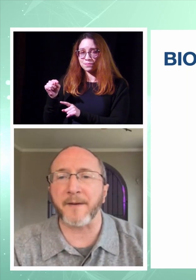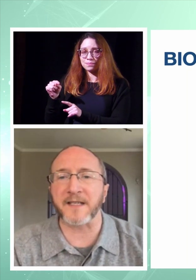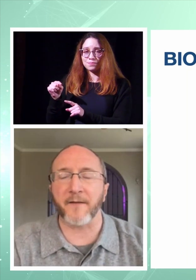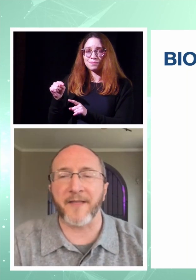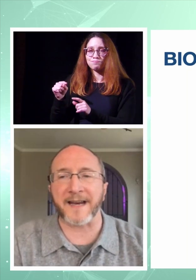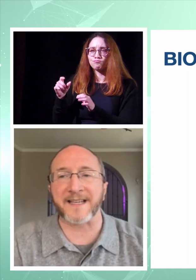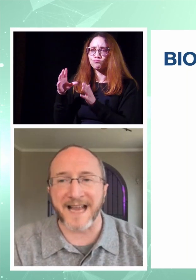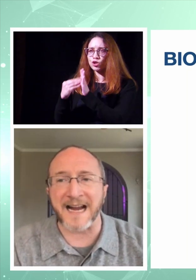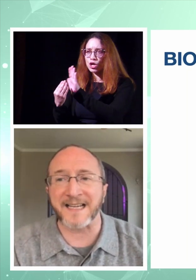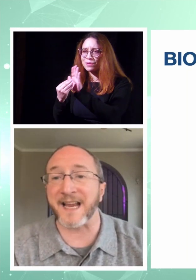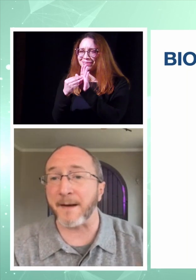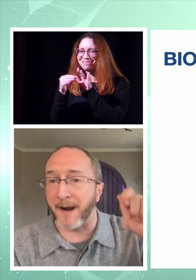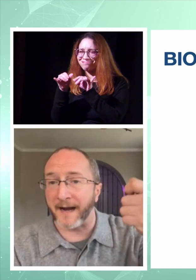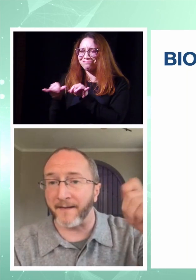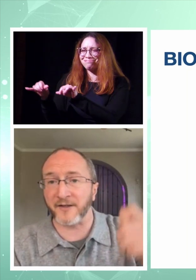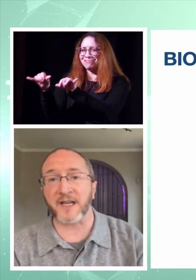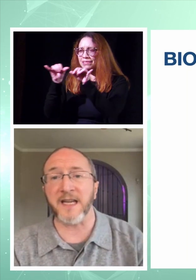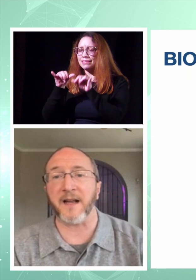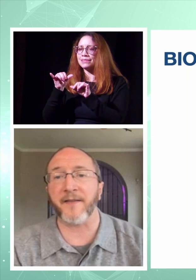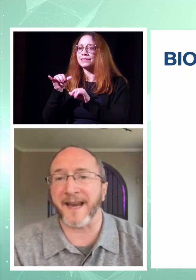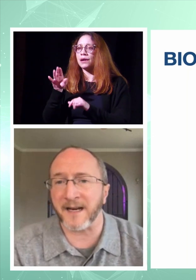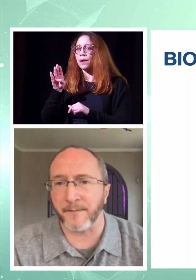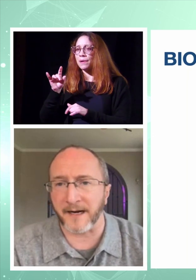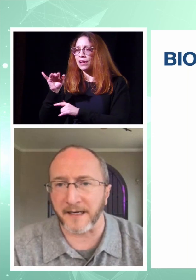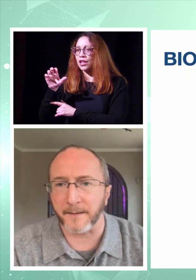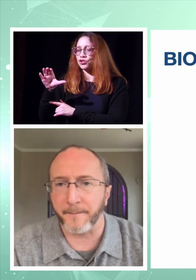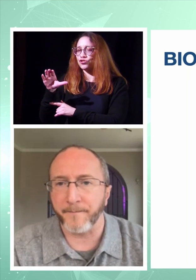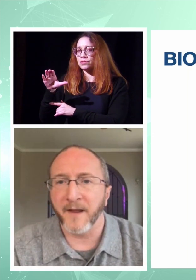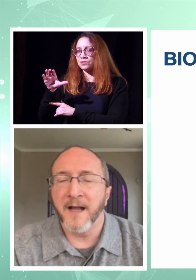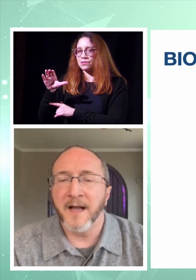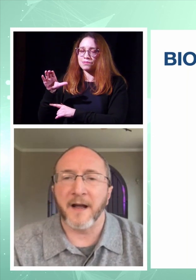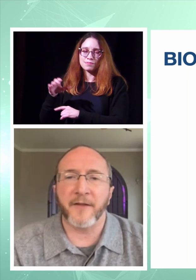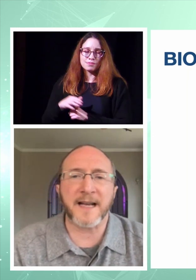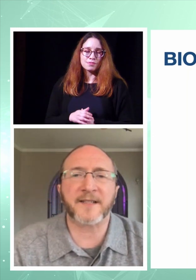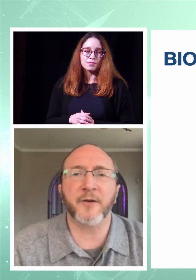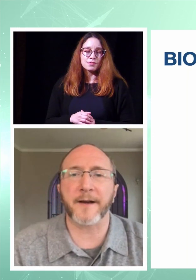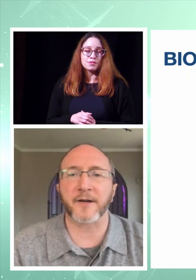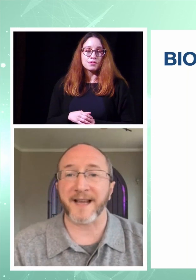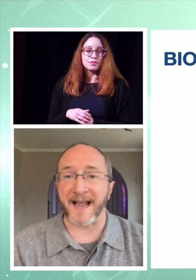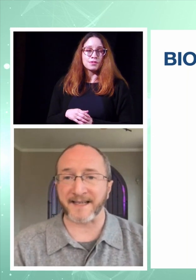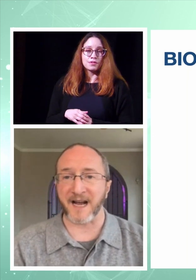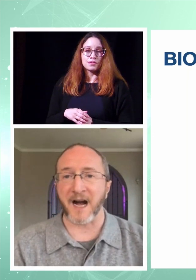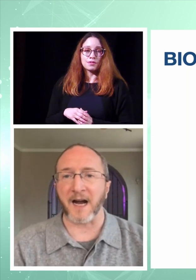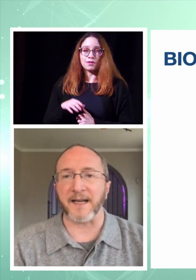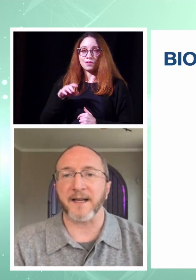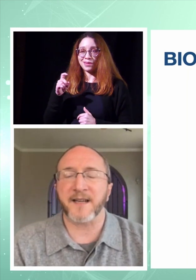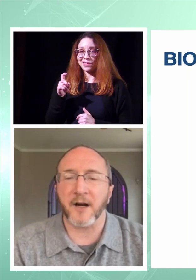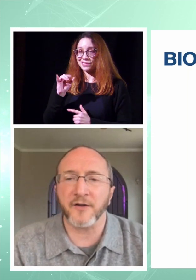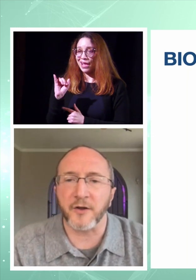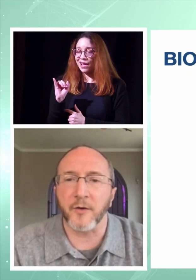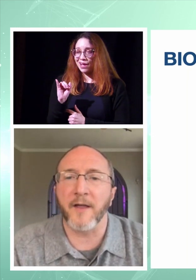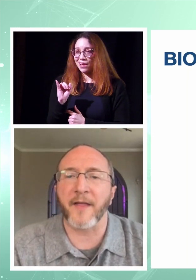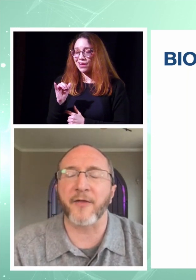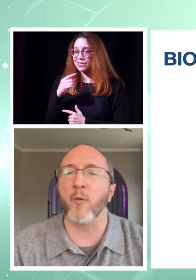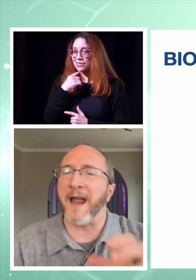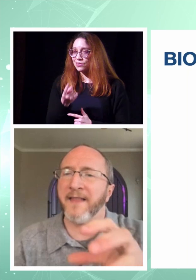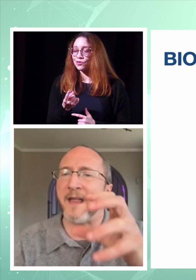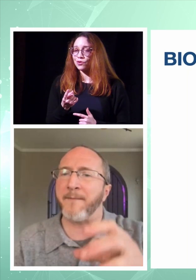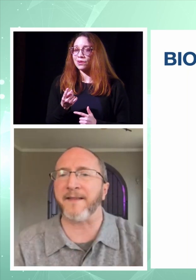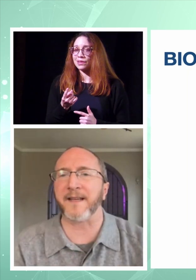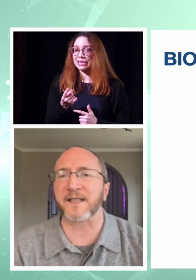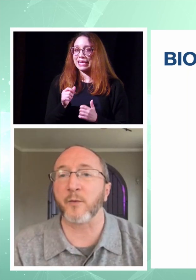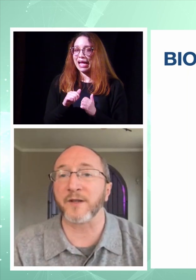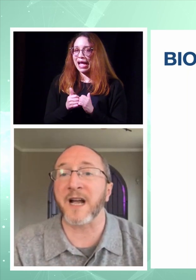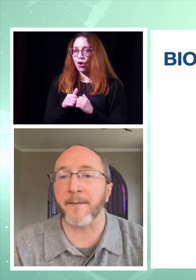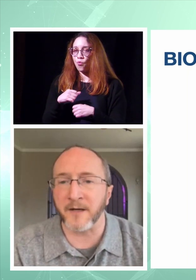of copies of that exact same biologic key, that antibody. Now, the next two letters, XI, tells you that the way